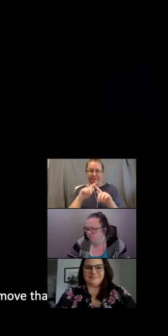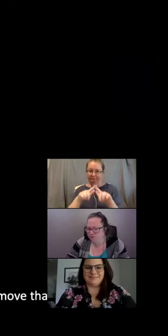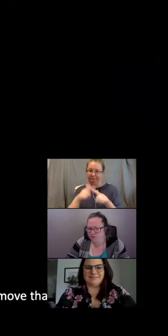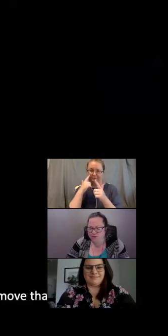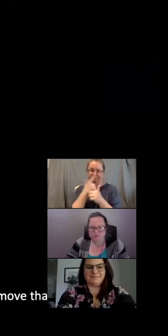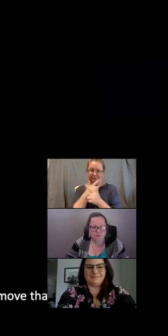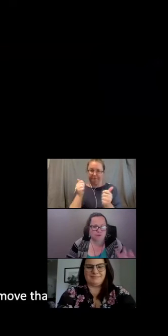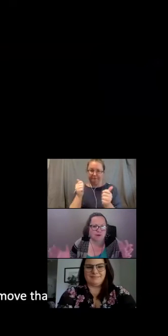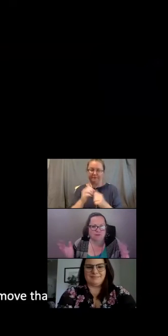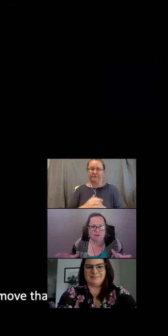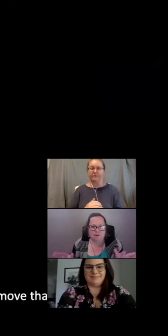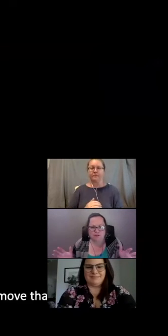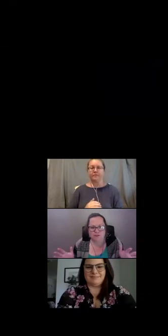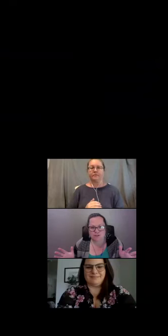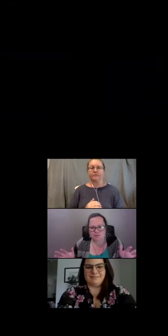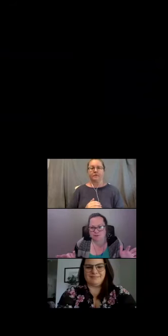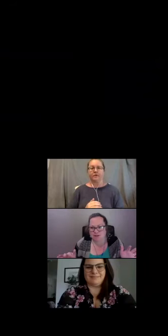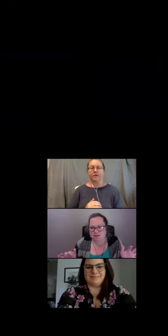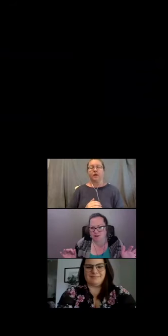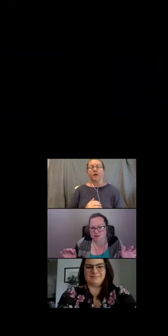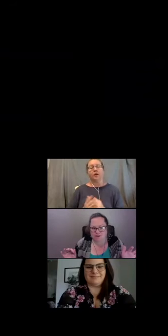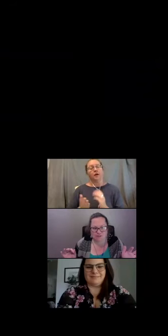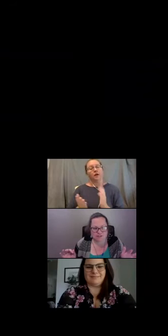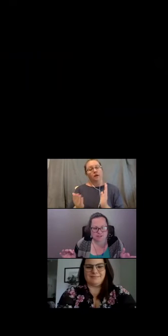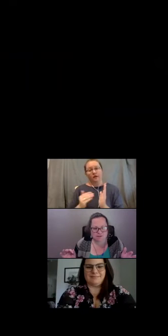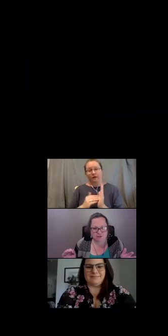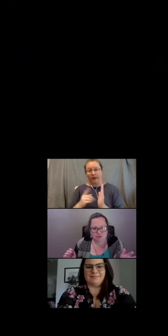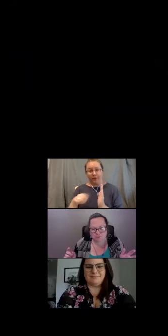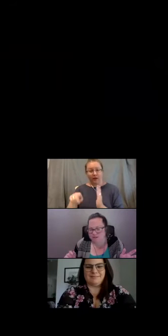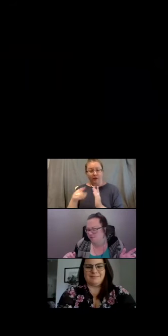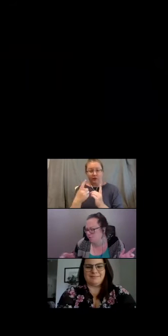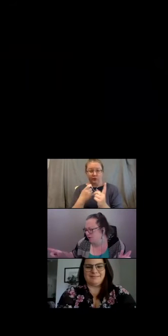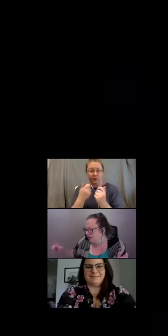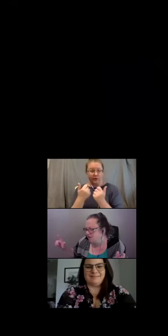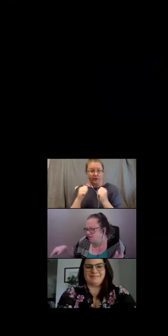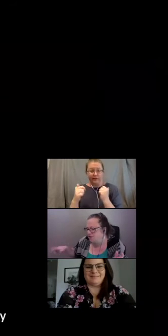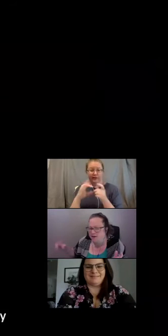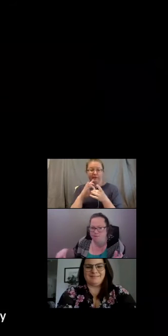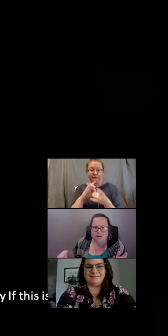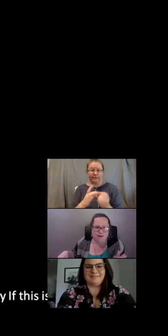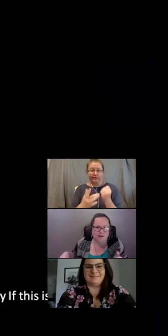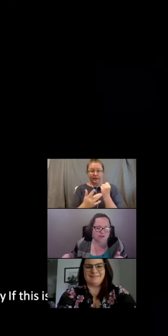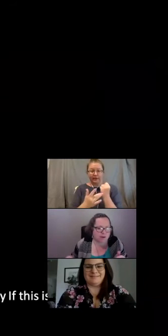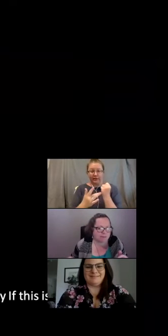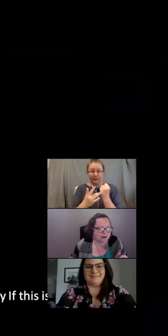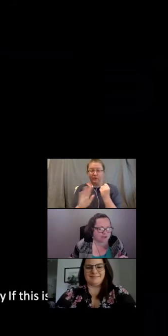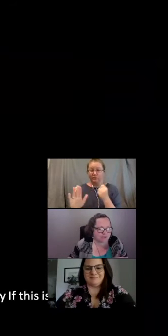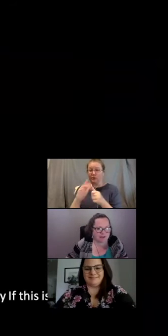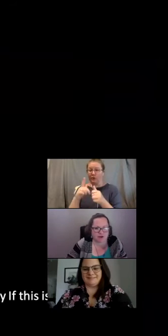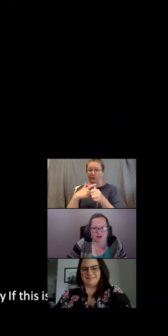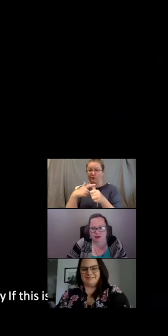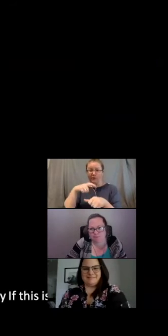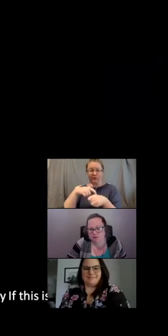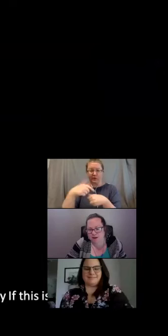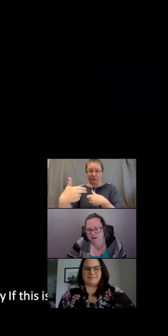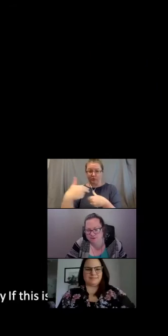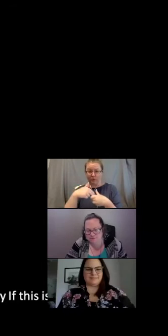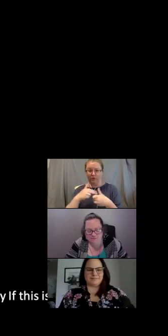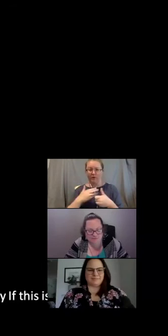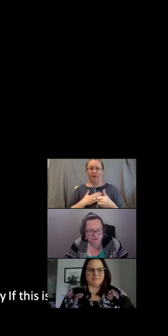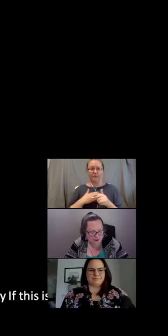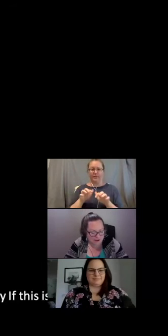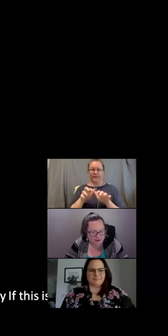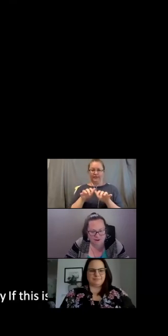So without further ado, if you do have any questions about technology, if this is your first time joining us, just type it in the chat box and I'll try and help you